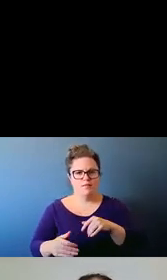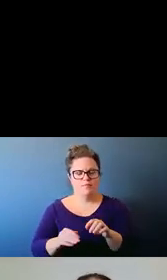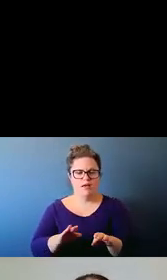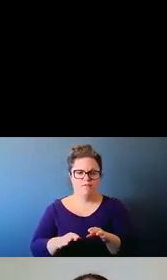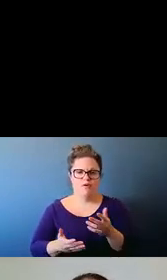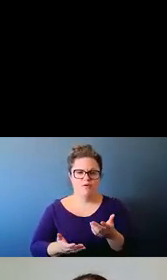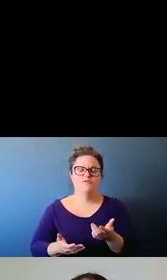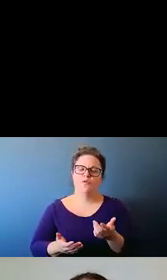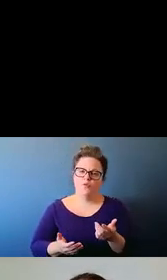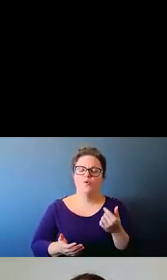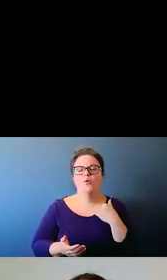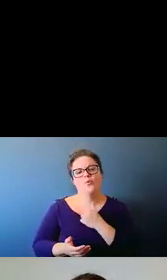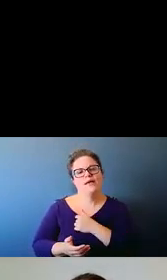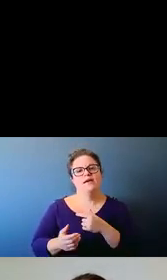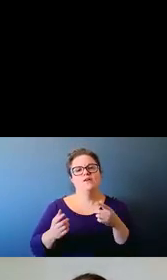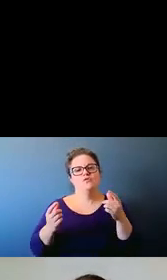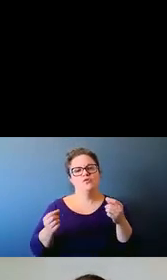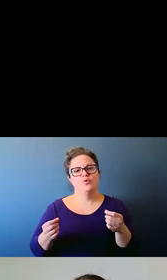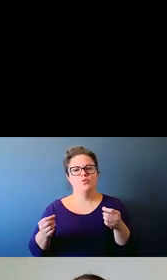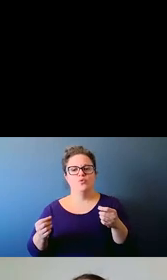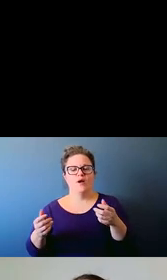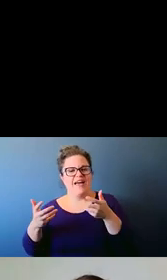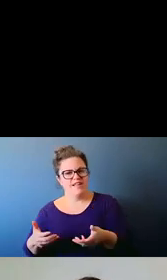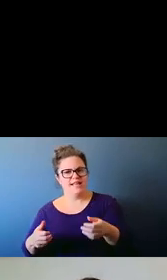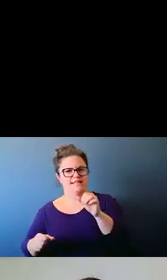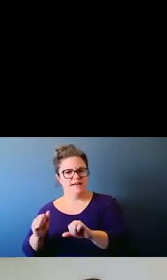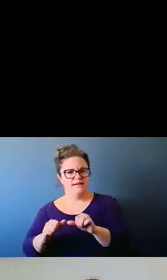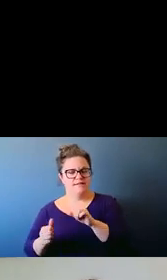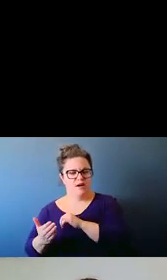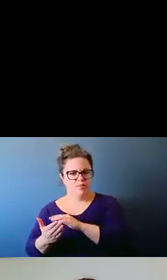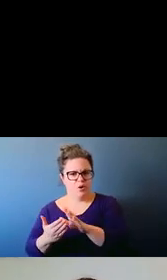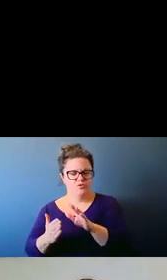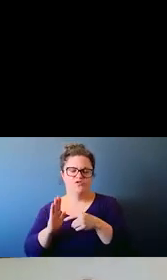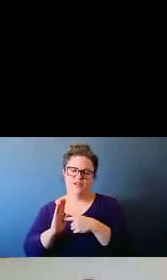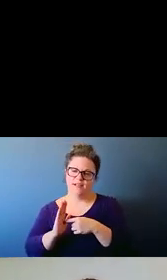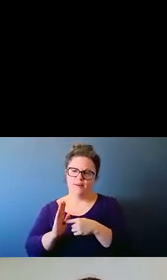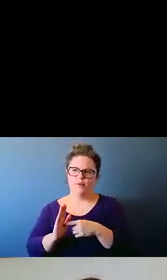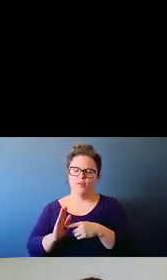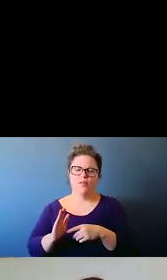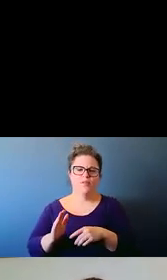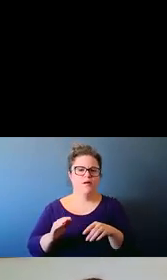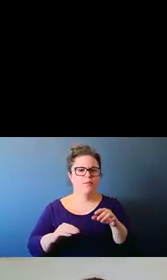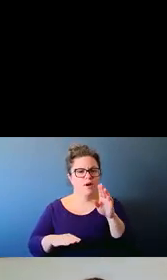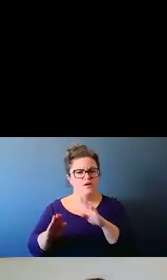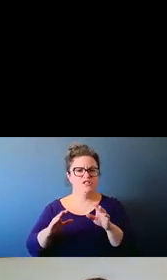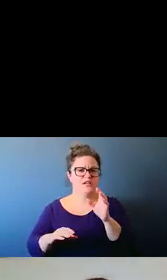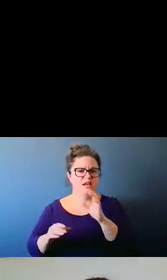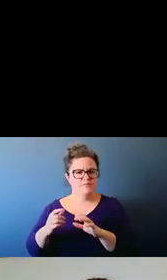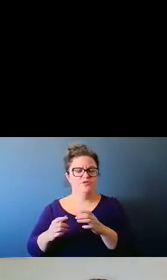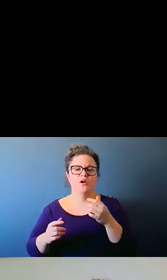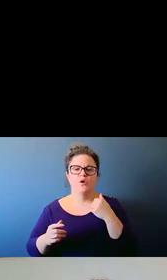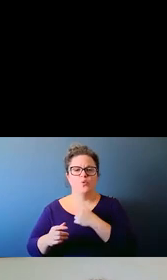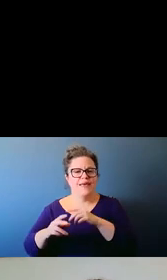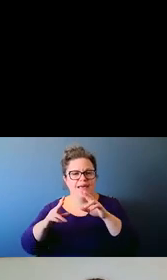might engage in more heavily scientific approaches, for example, in terms of core sciences, looking at maybe